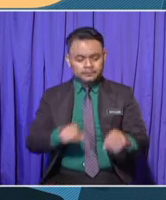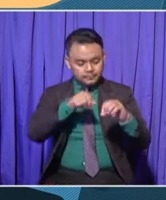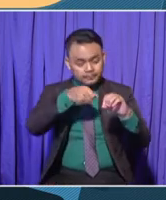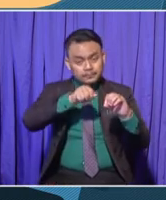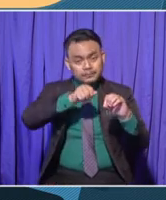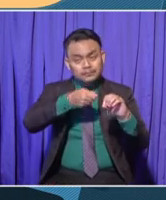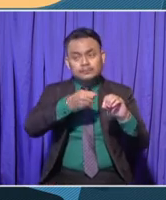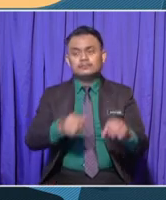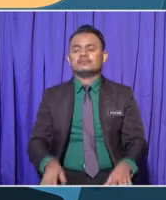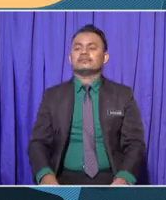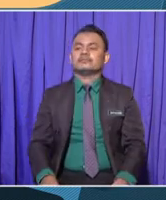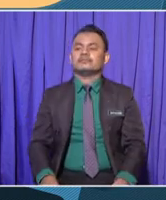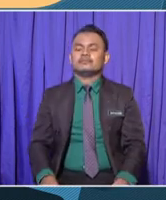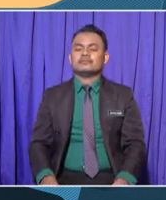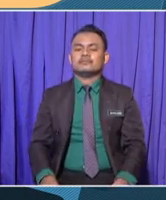Sharpener.